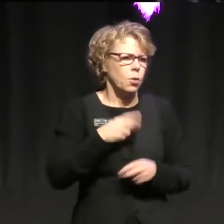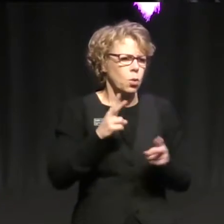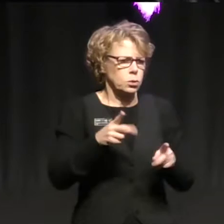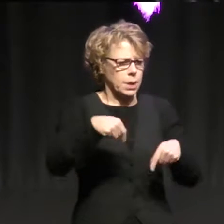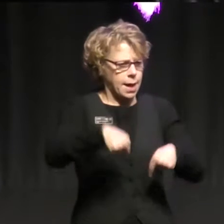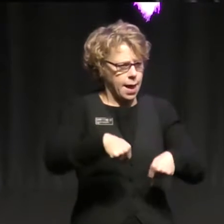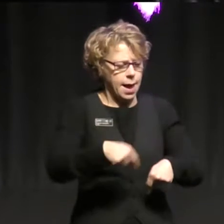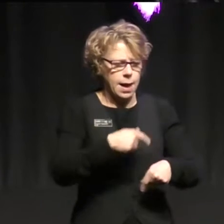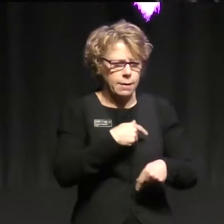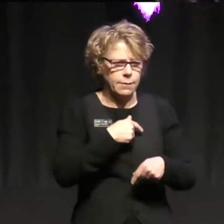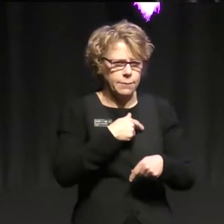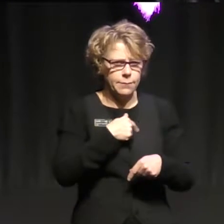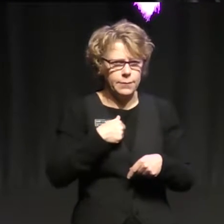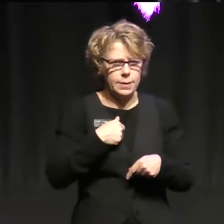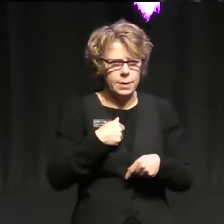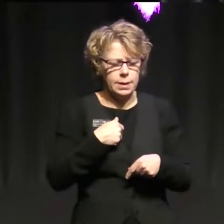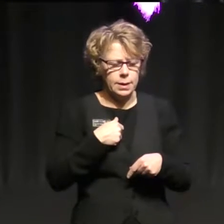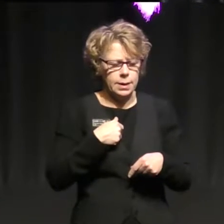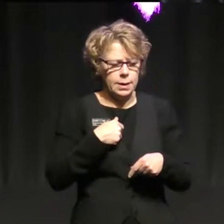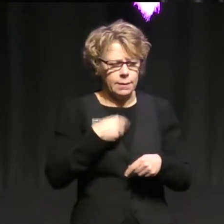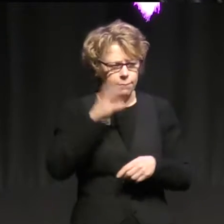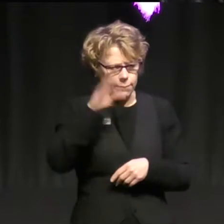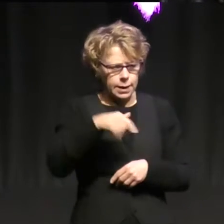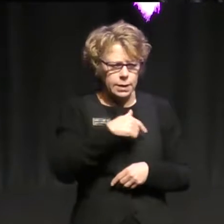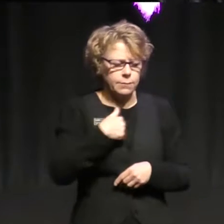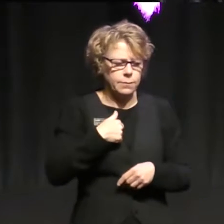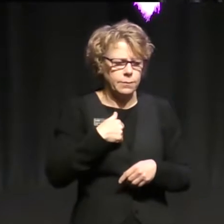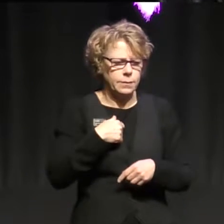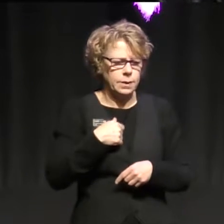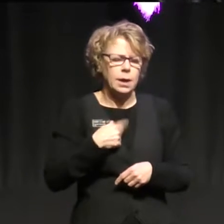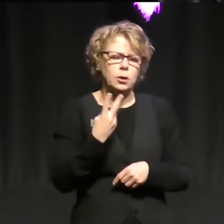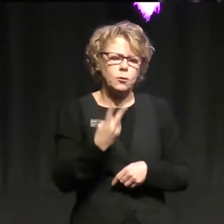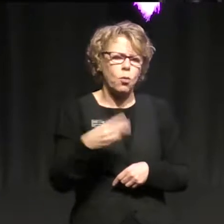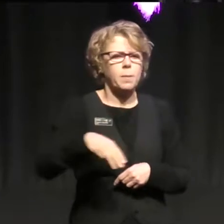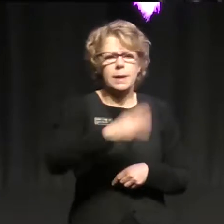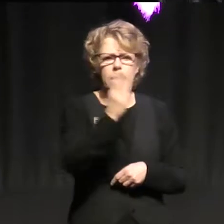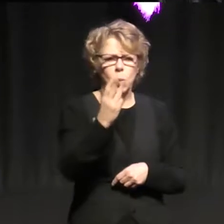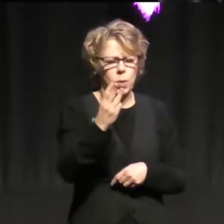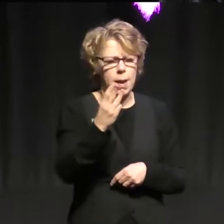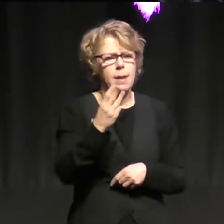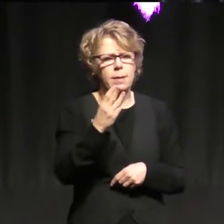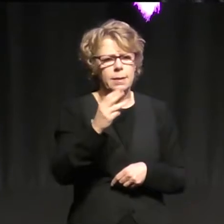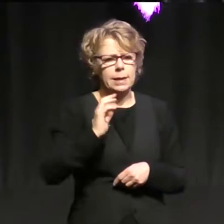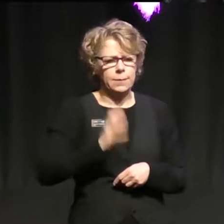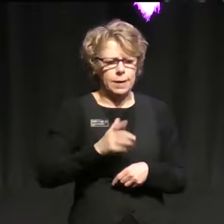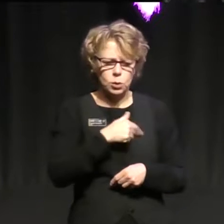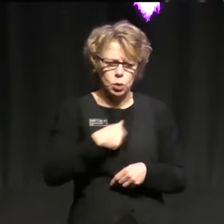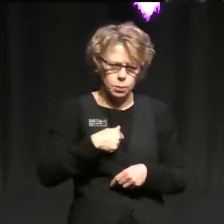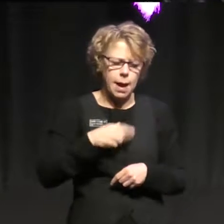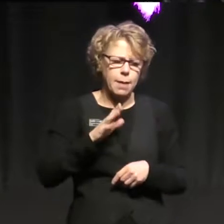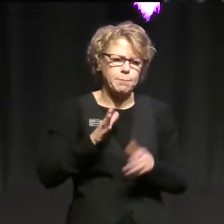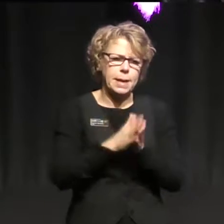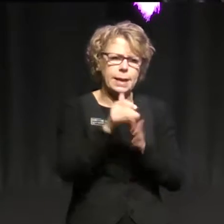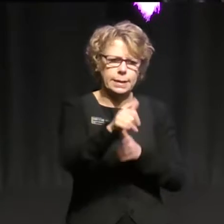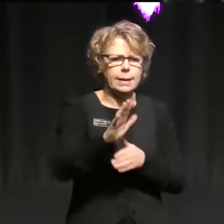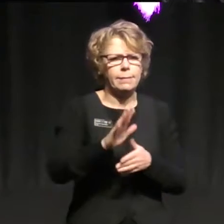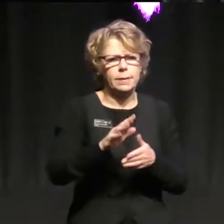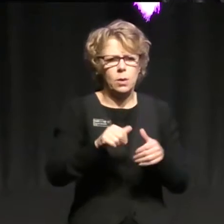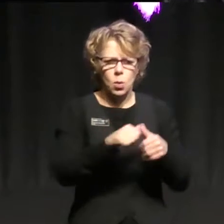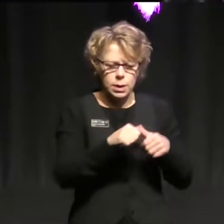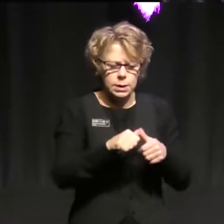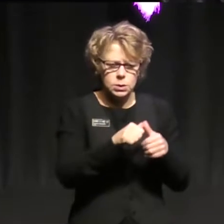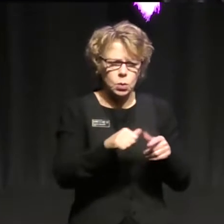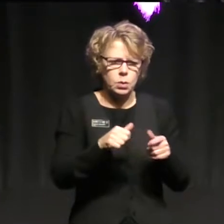an amazing job on this in India with your 2 million organized women. But here in the darkest,